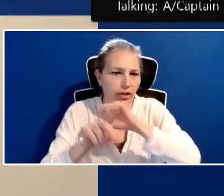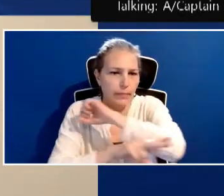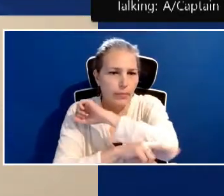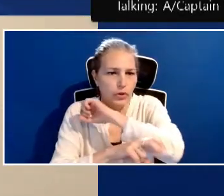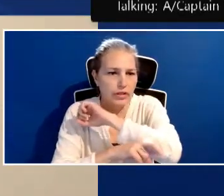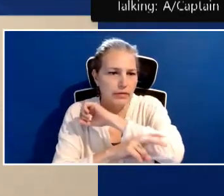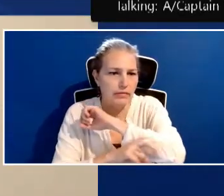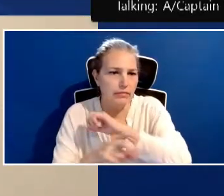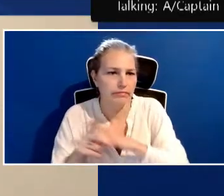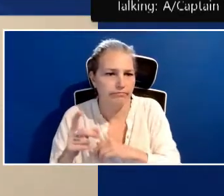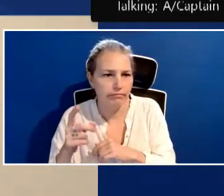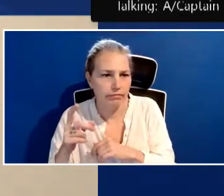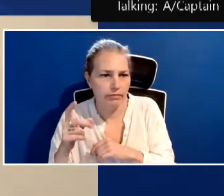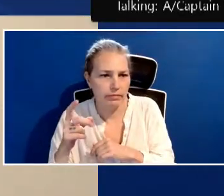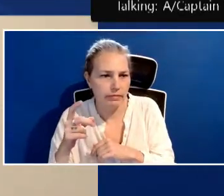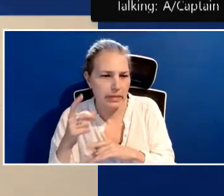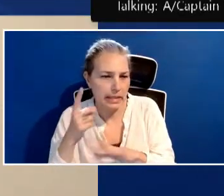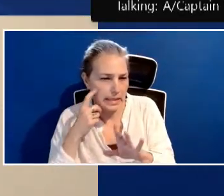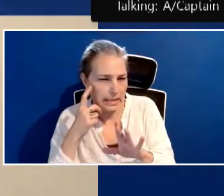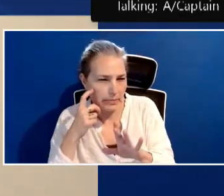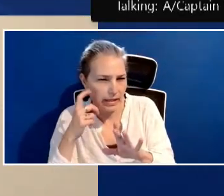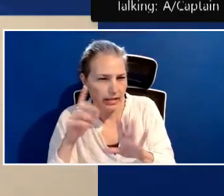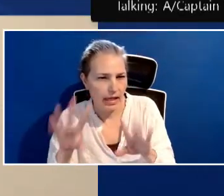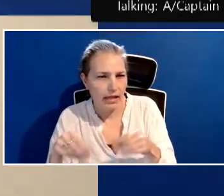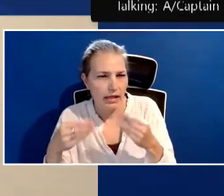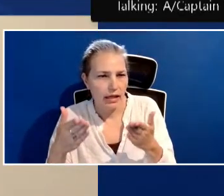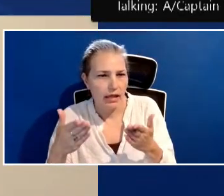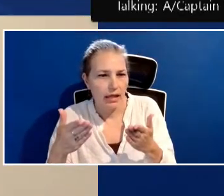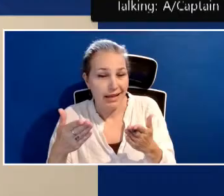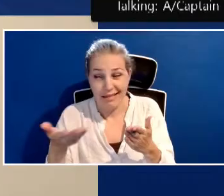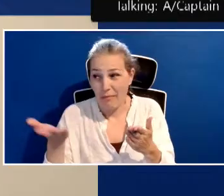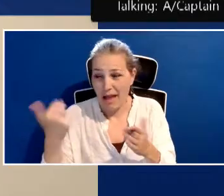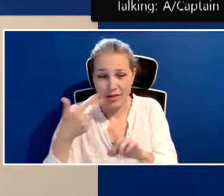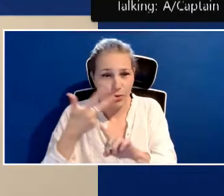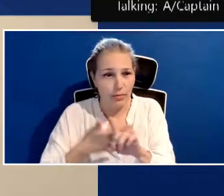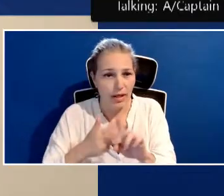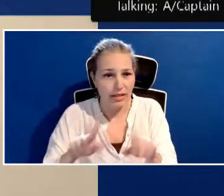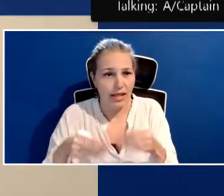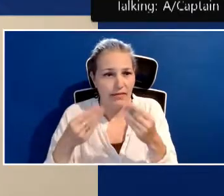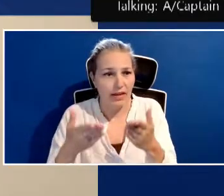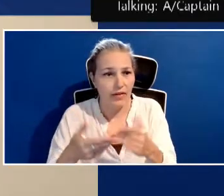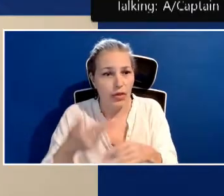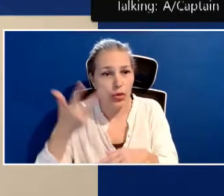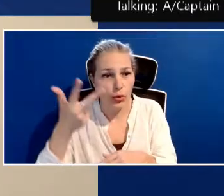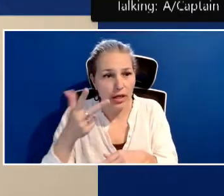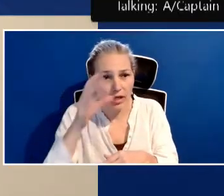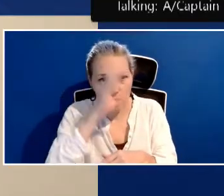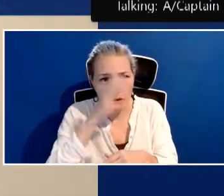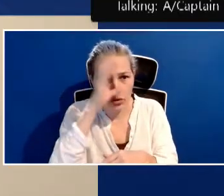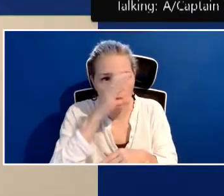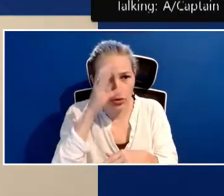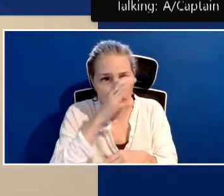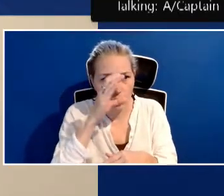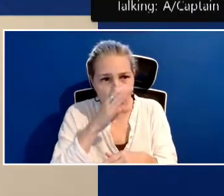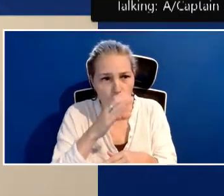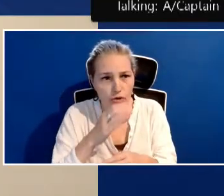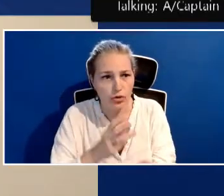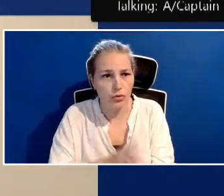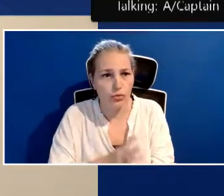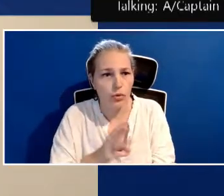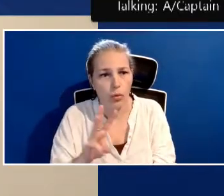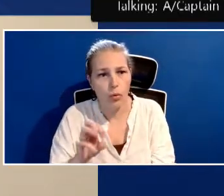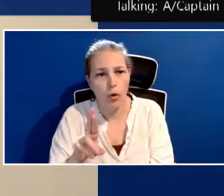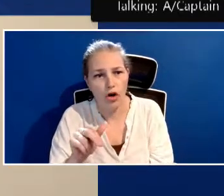have conducted in the past couple months 3 search warrants in the Pasadena Altadena area, and that